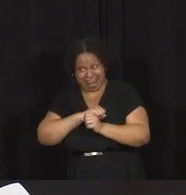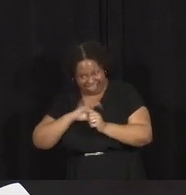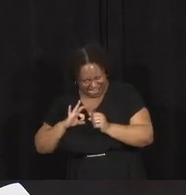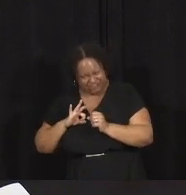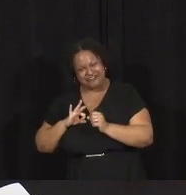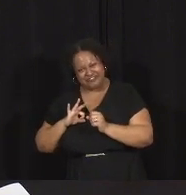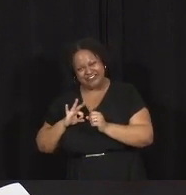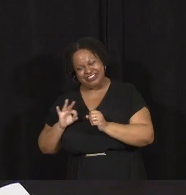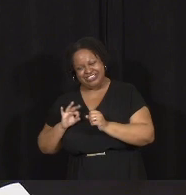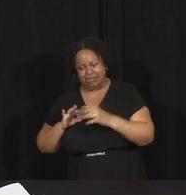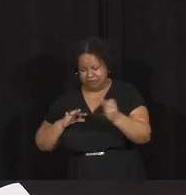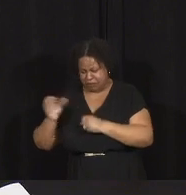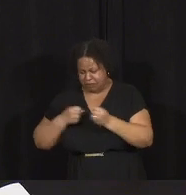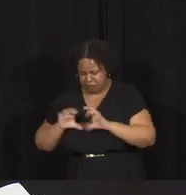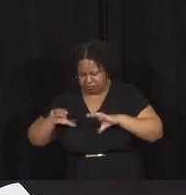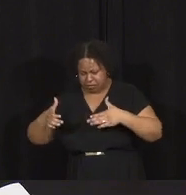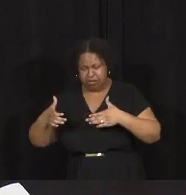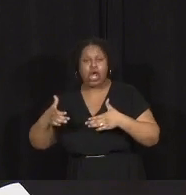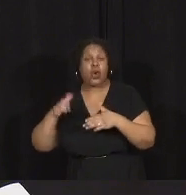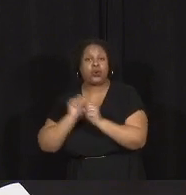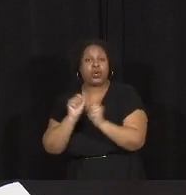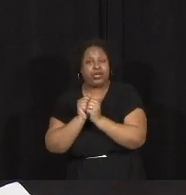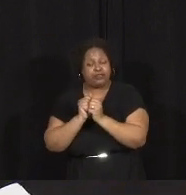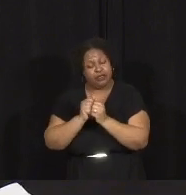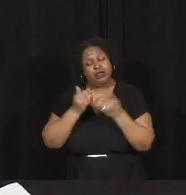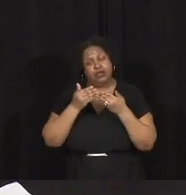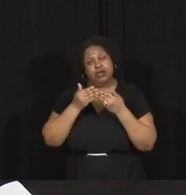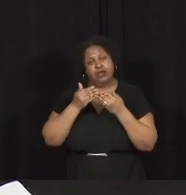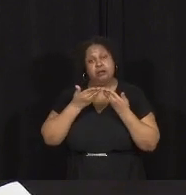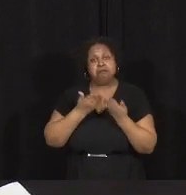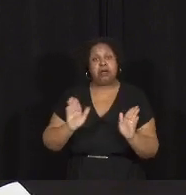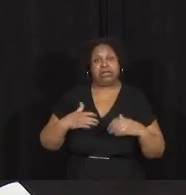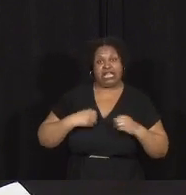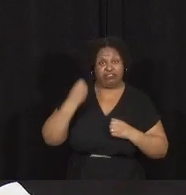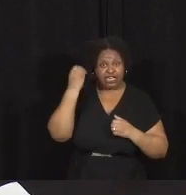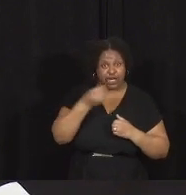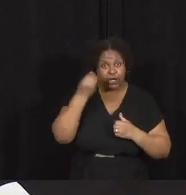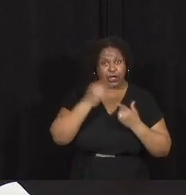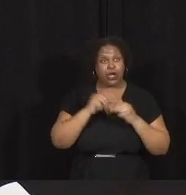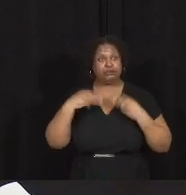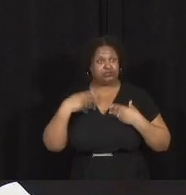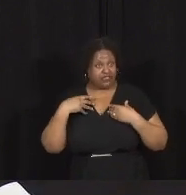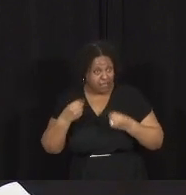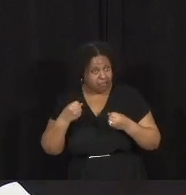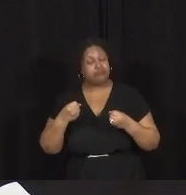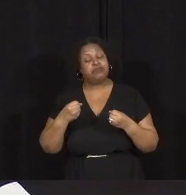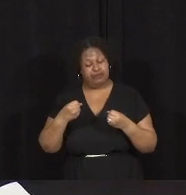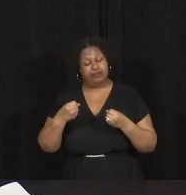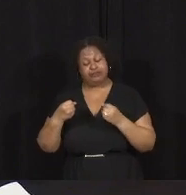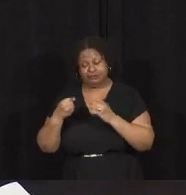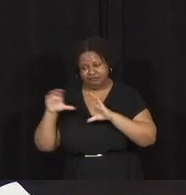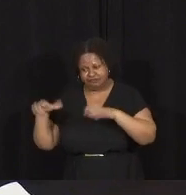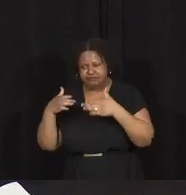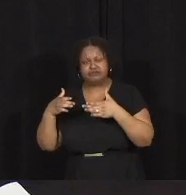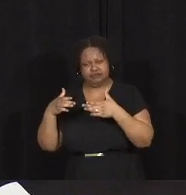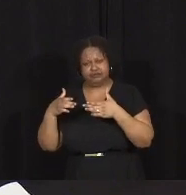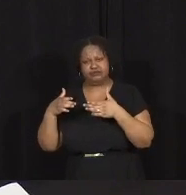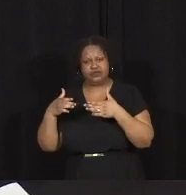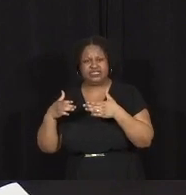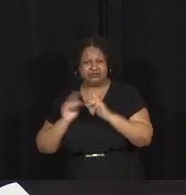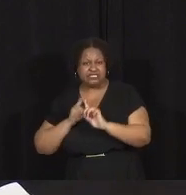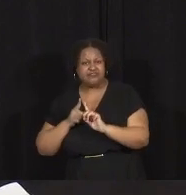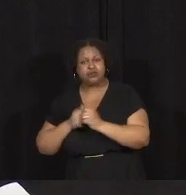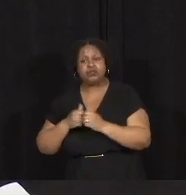Public Health Ontario, with the Ministry of Health, with Ontario Health, but particularly with the public health units in the province.